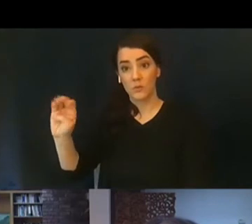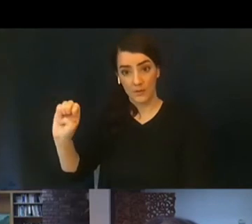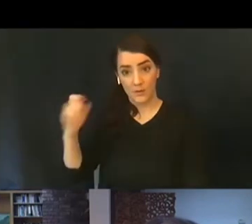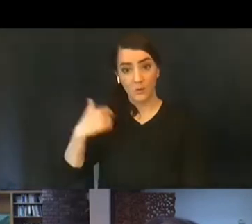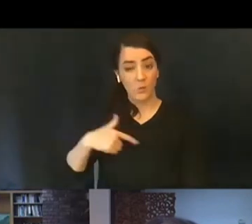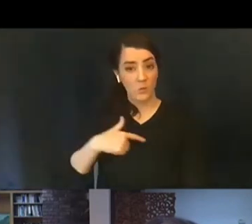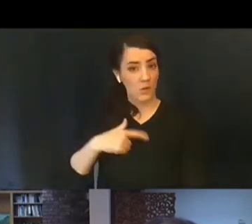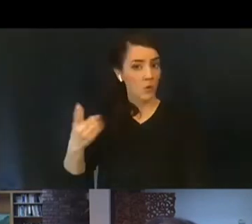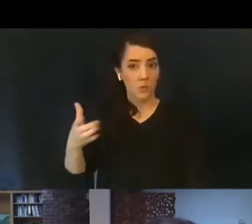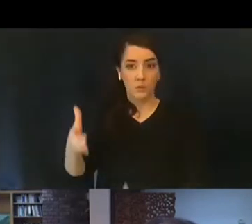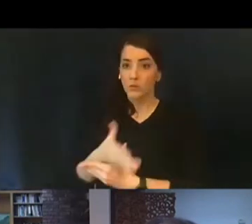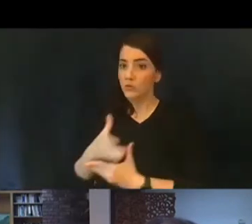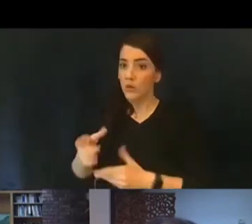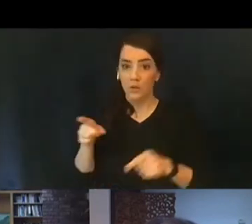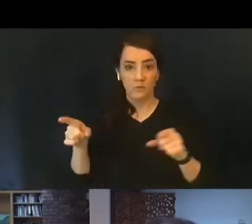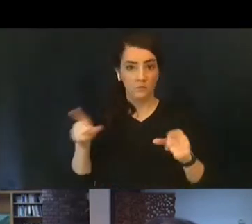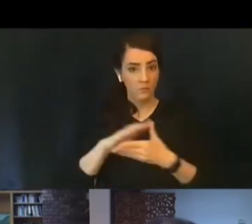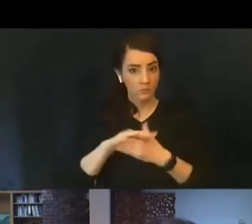Um,